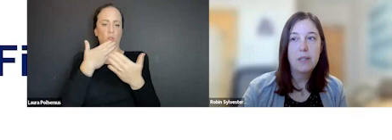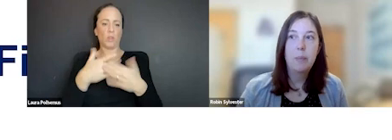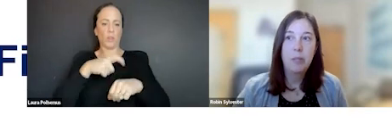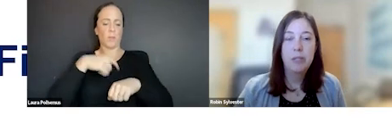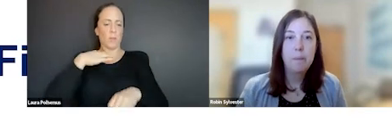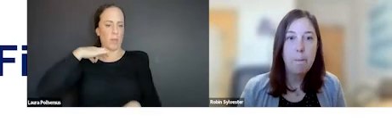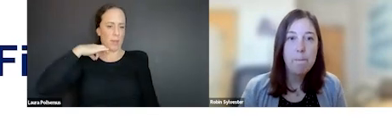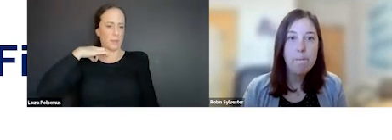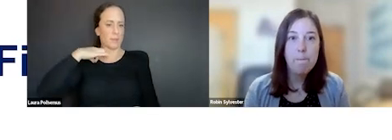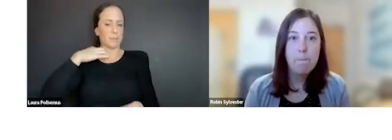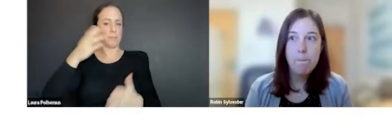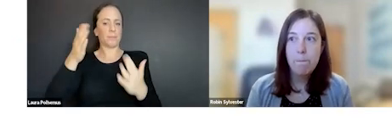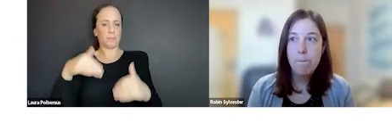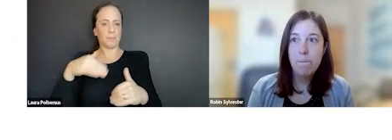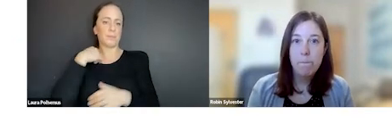Next slide, please.